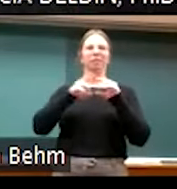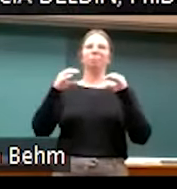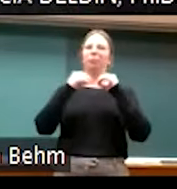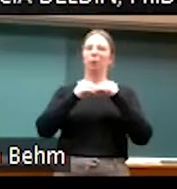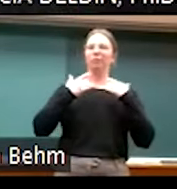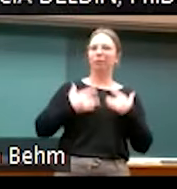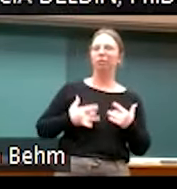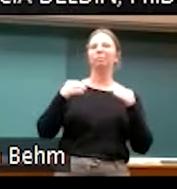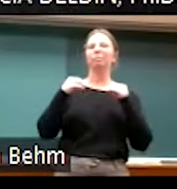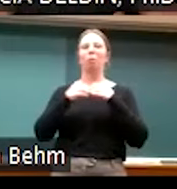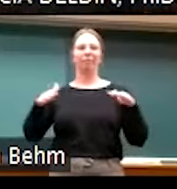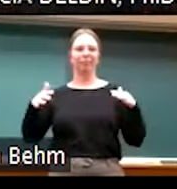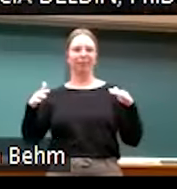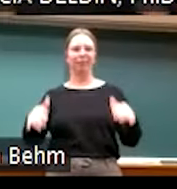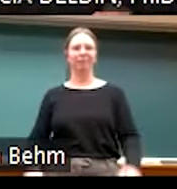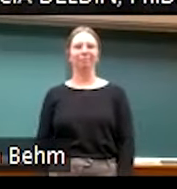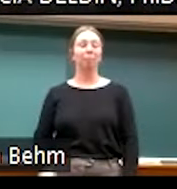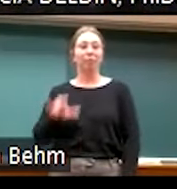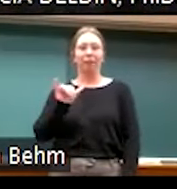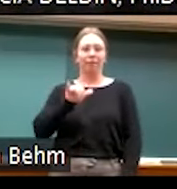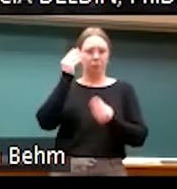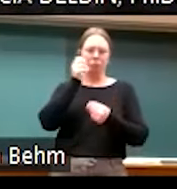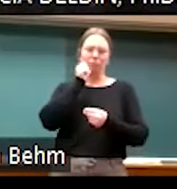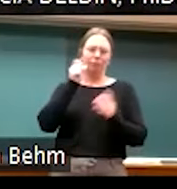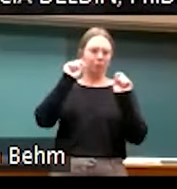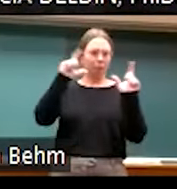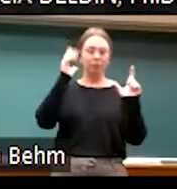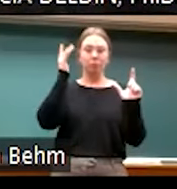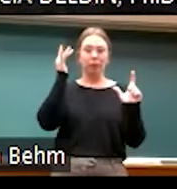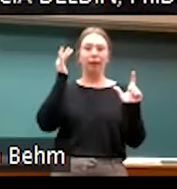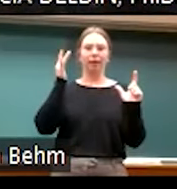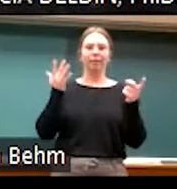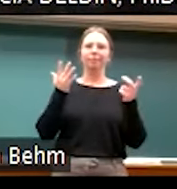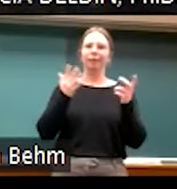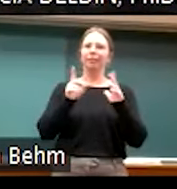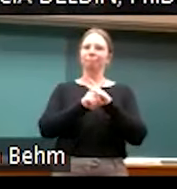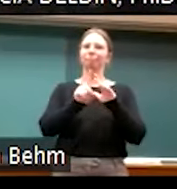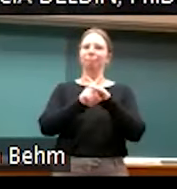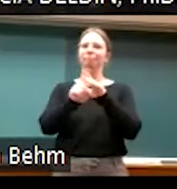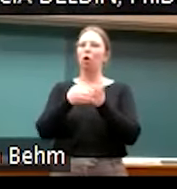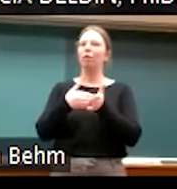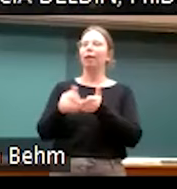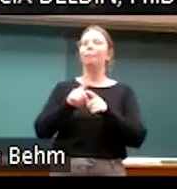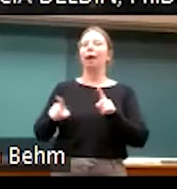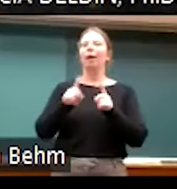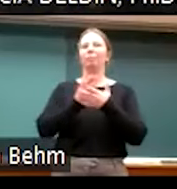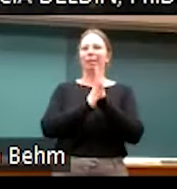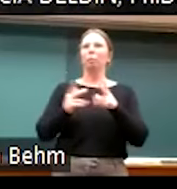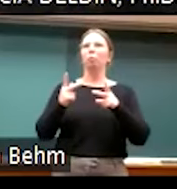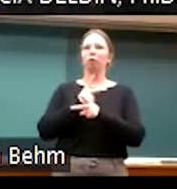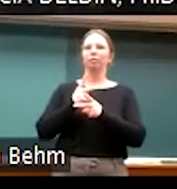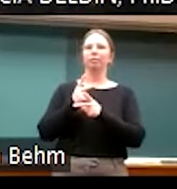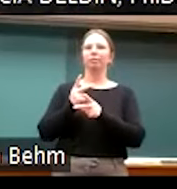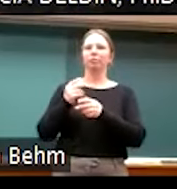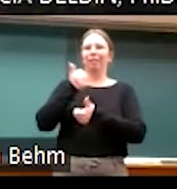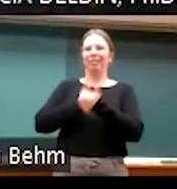anxiety. Well, that's not surprising, right? Since we know that they're chronic and episodic, but what is surprising is that it's getting worse by generation.